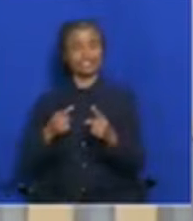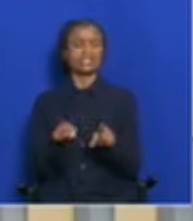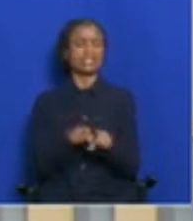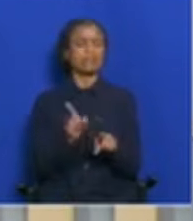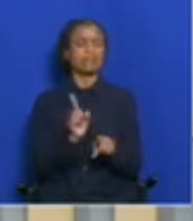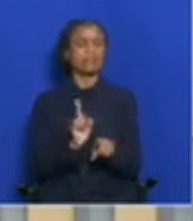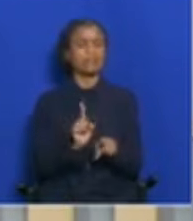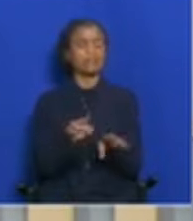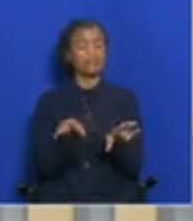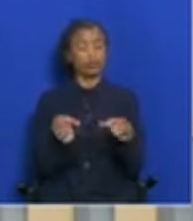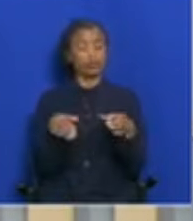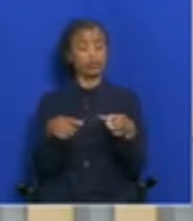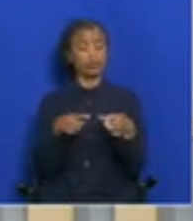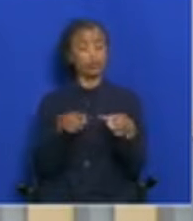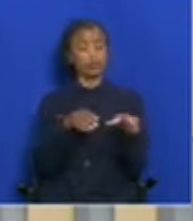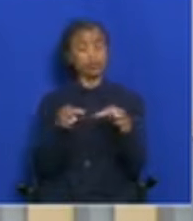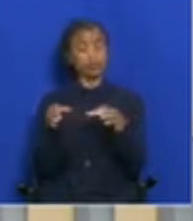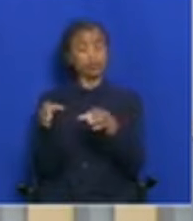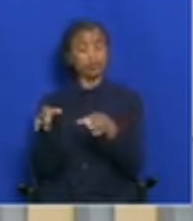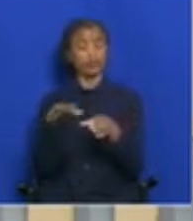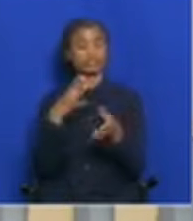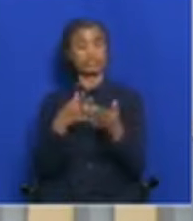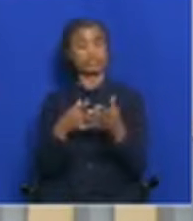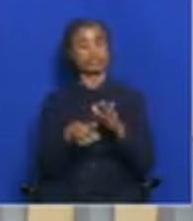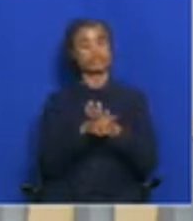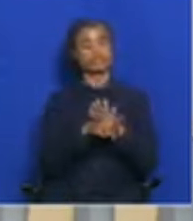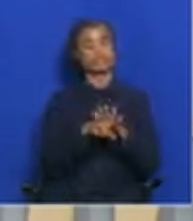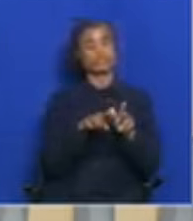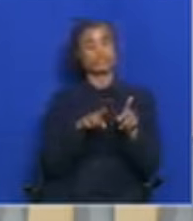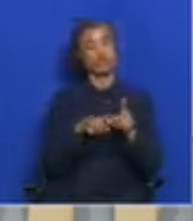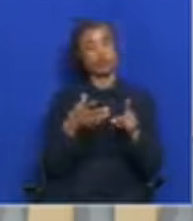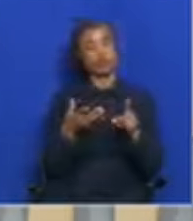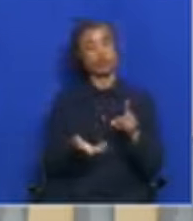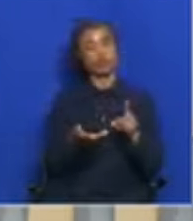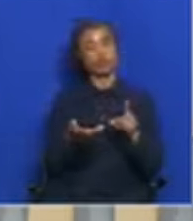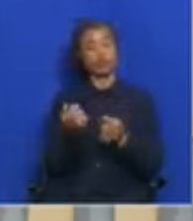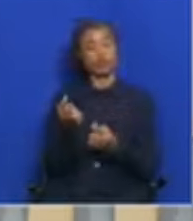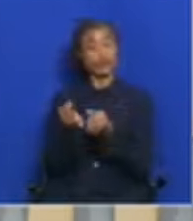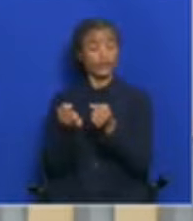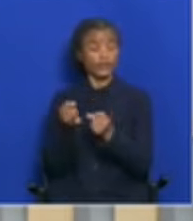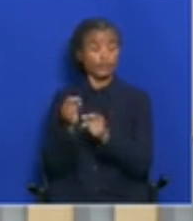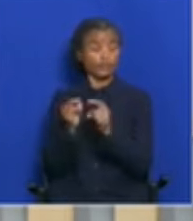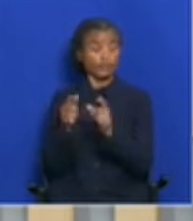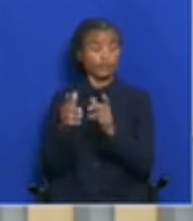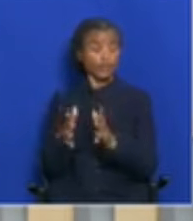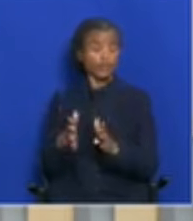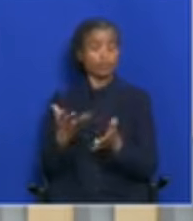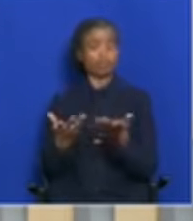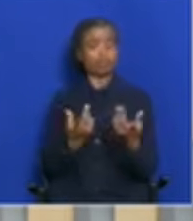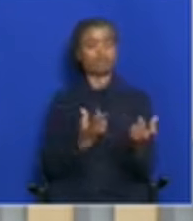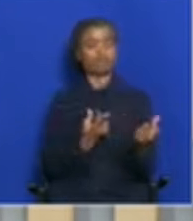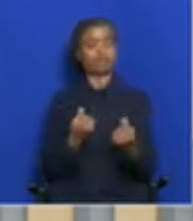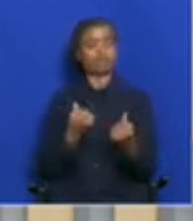was a district court prosecutor and they gave me an acting stint in the regional